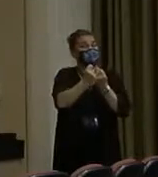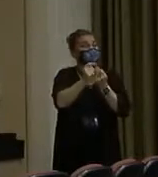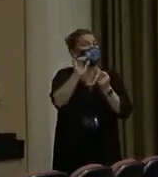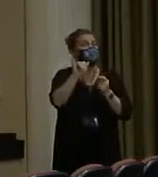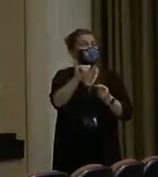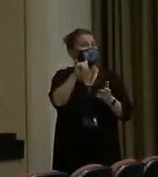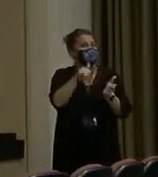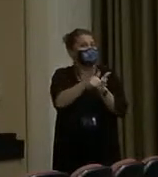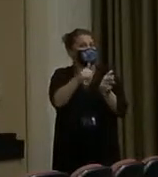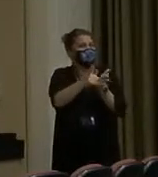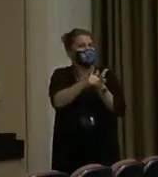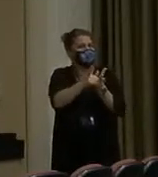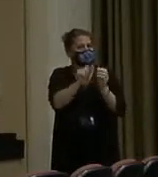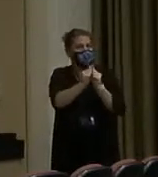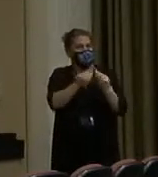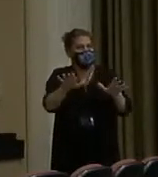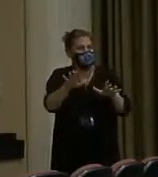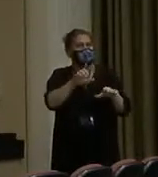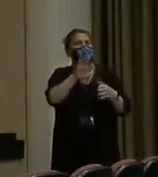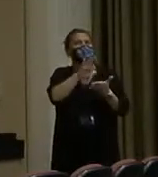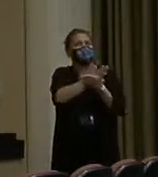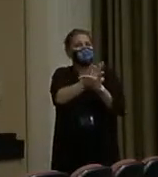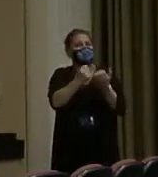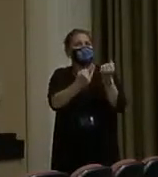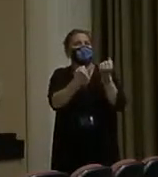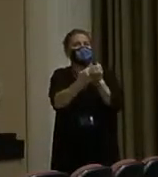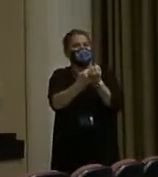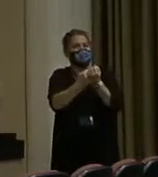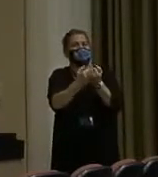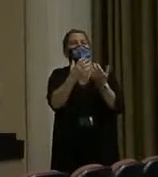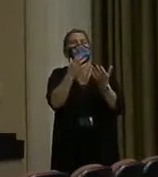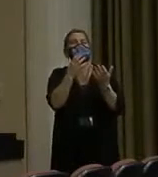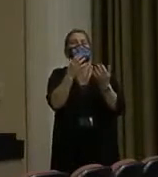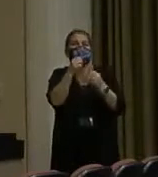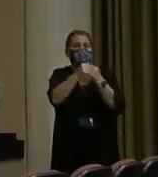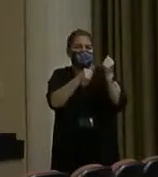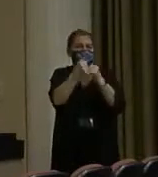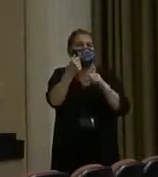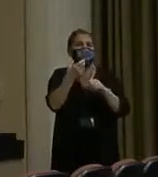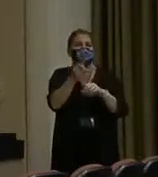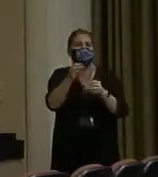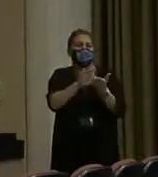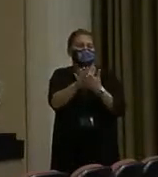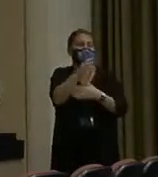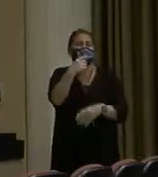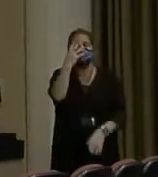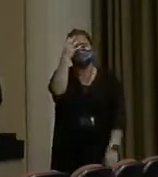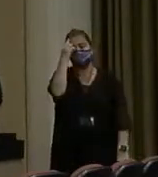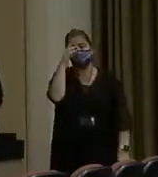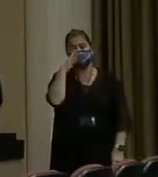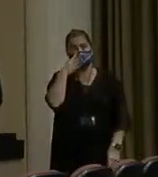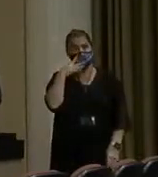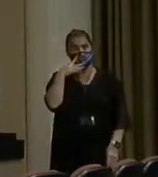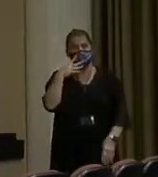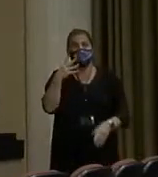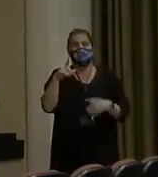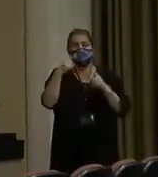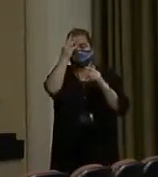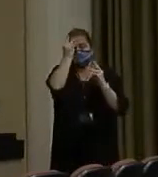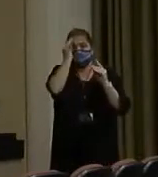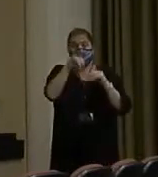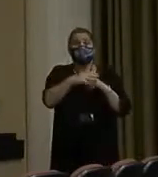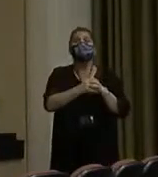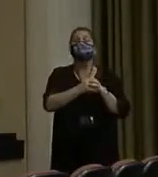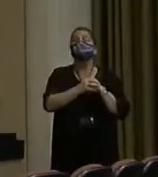been possible without the academic structure. And I almost tear up about that. I was